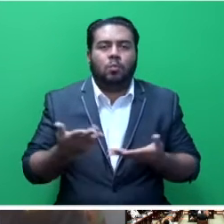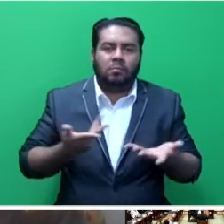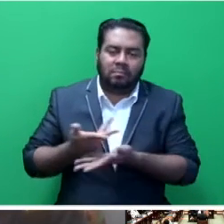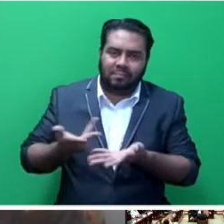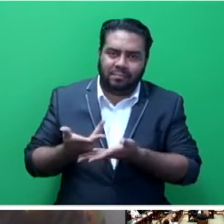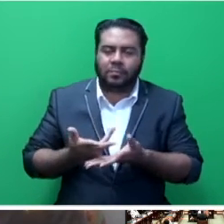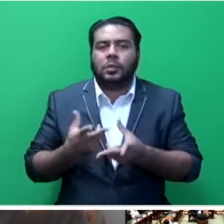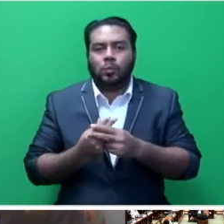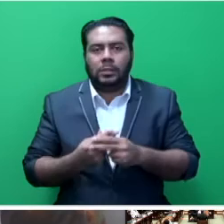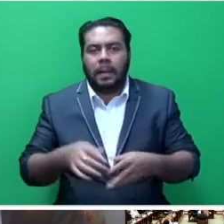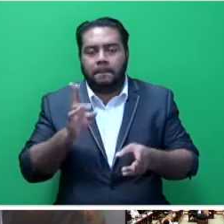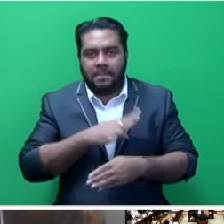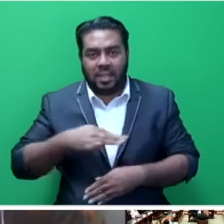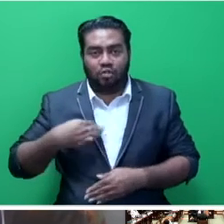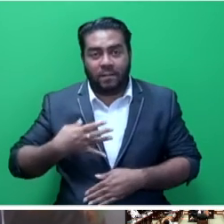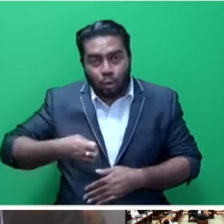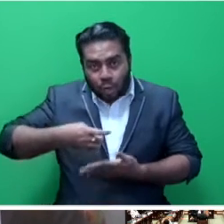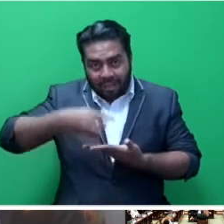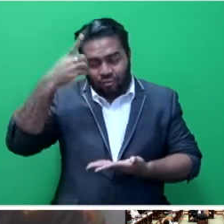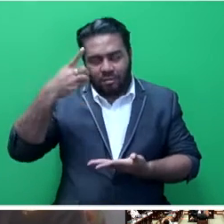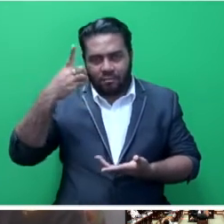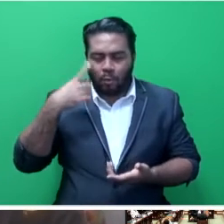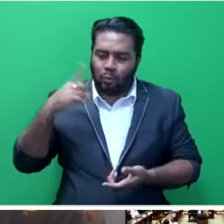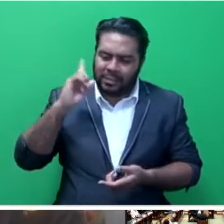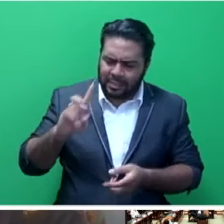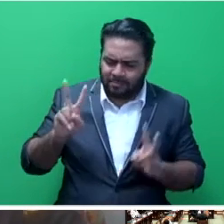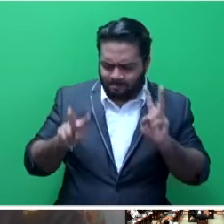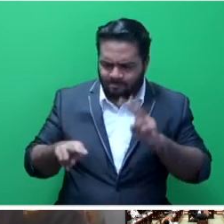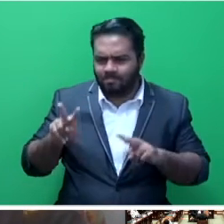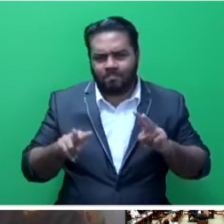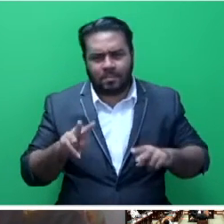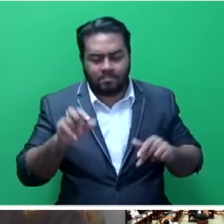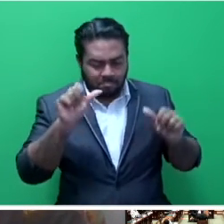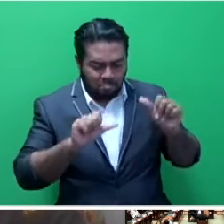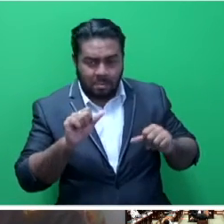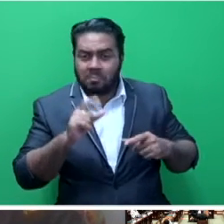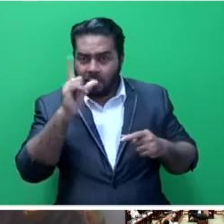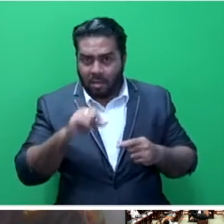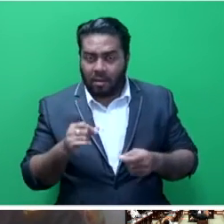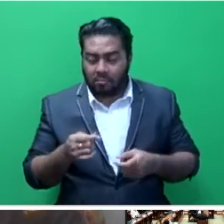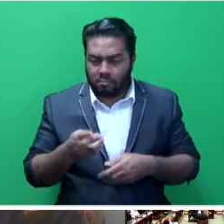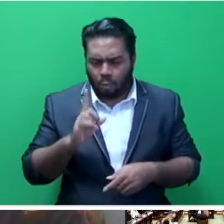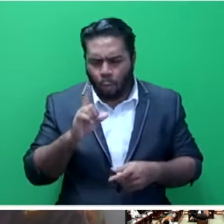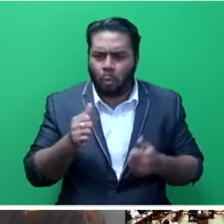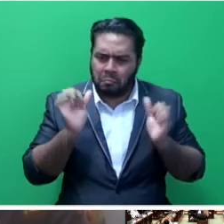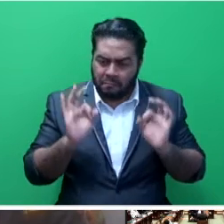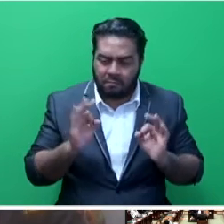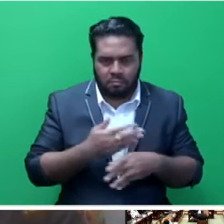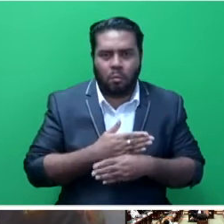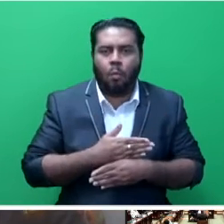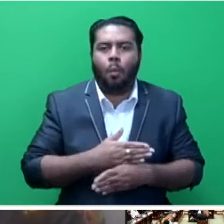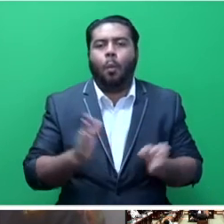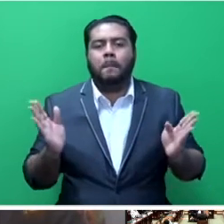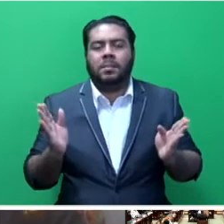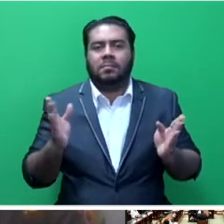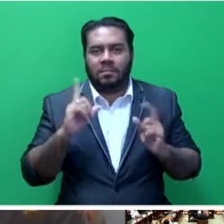health officials determine if the school is ready to be returned. We've noted in this current outbreak that